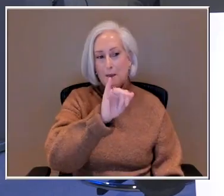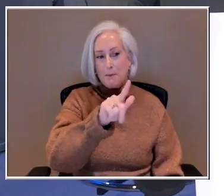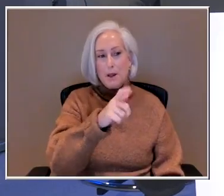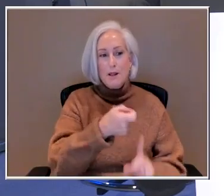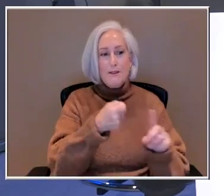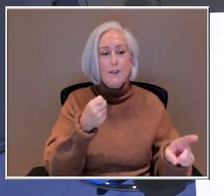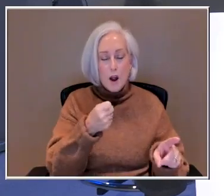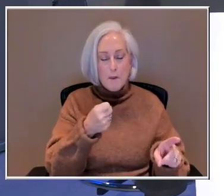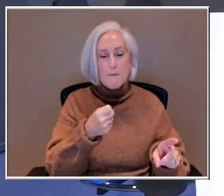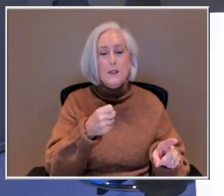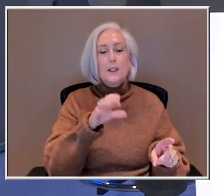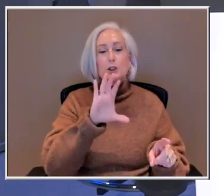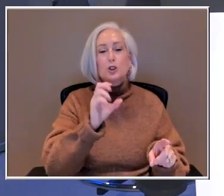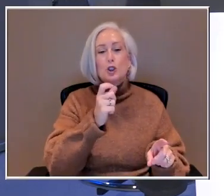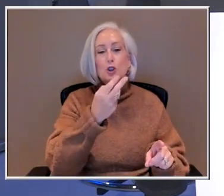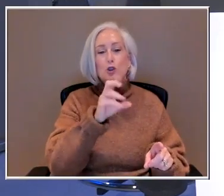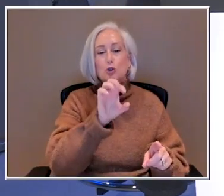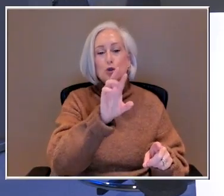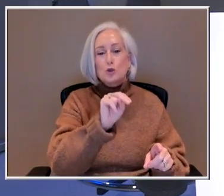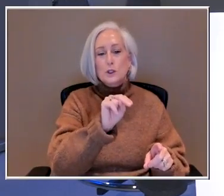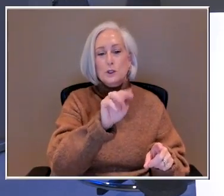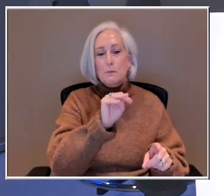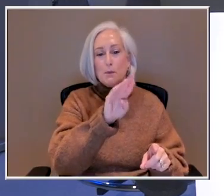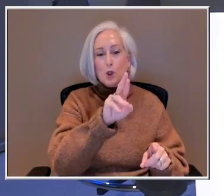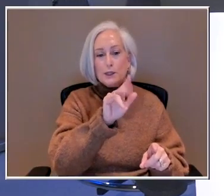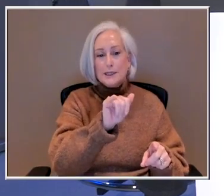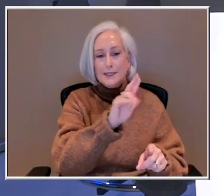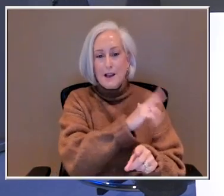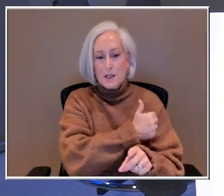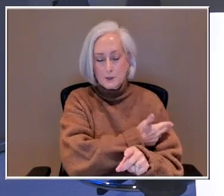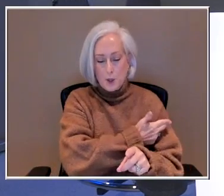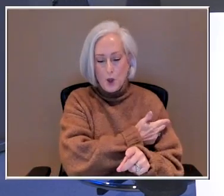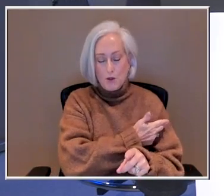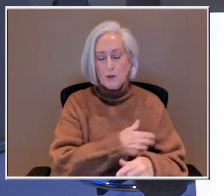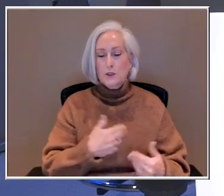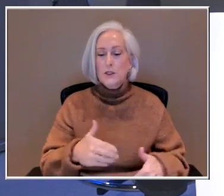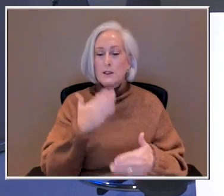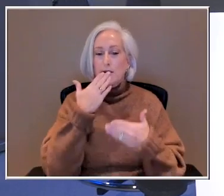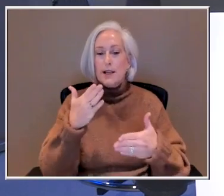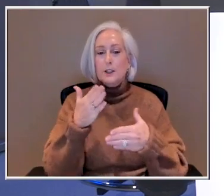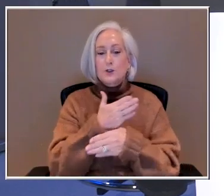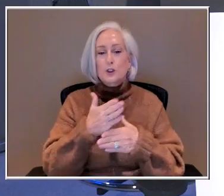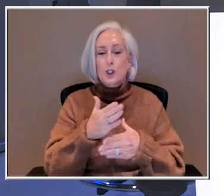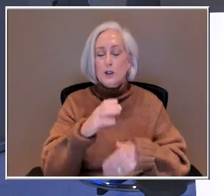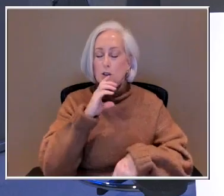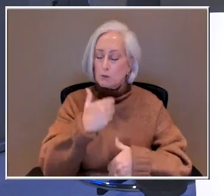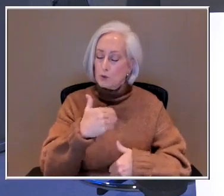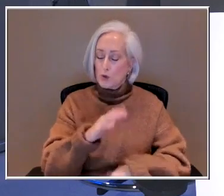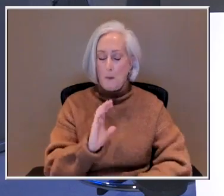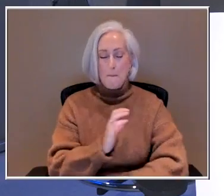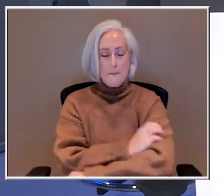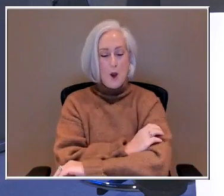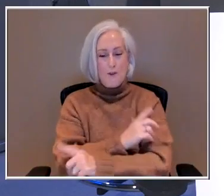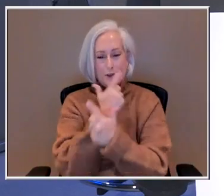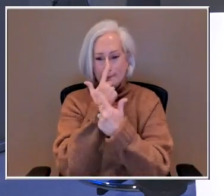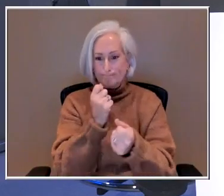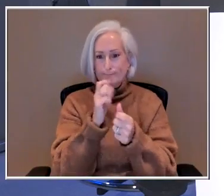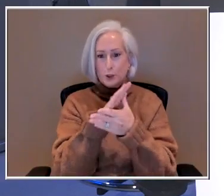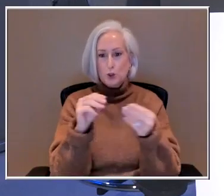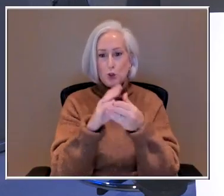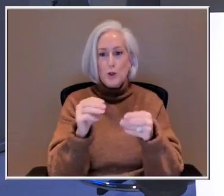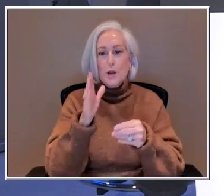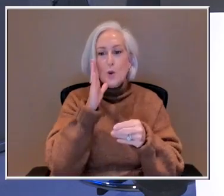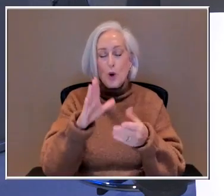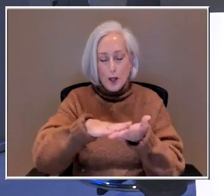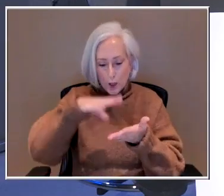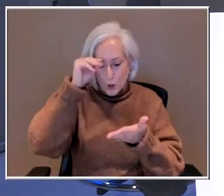be here. Just sharing such a powerful and very, very interesting story. So we're going to learn so much about exactly what a rotationplasty